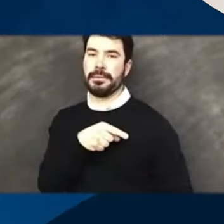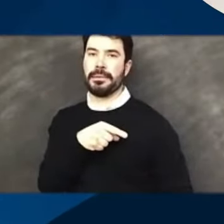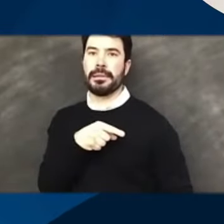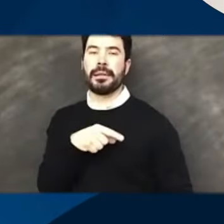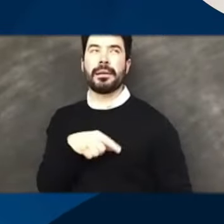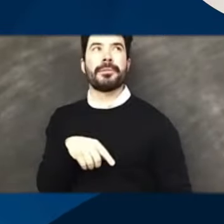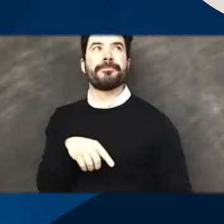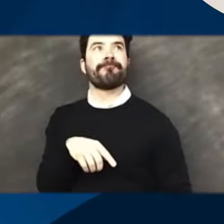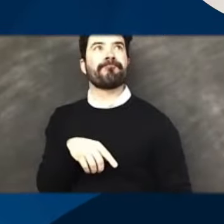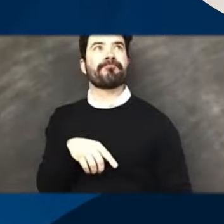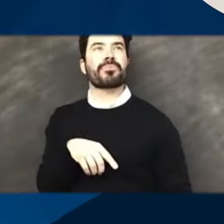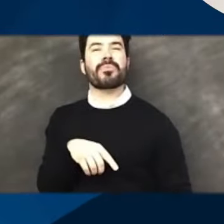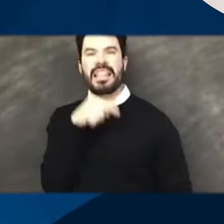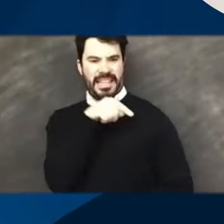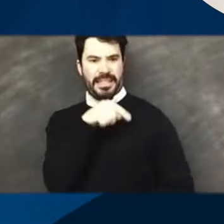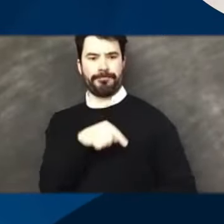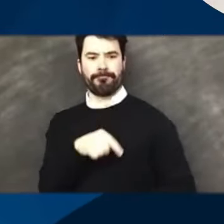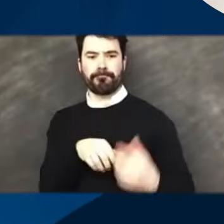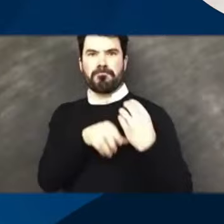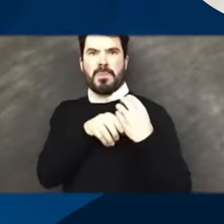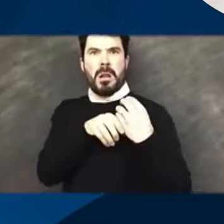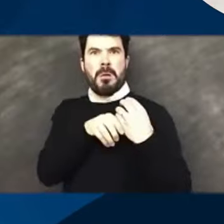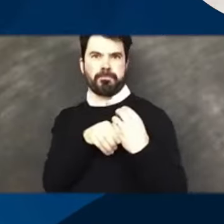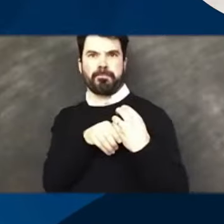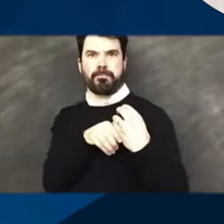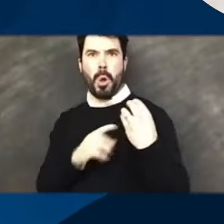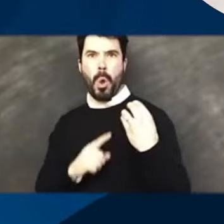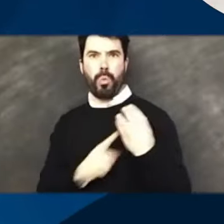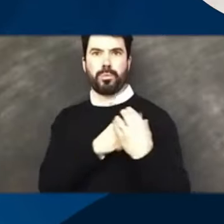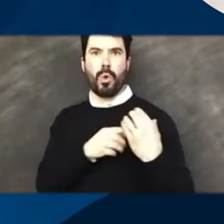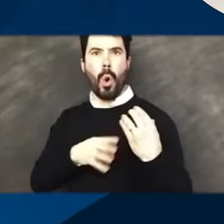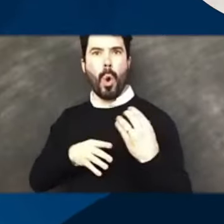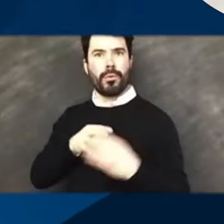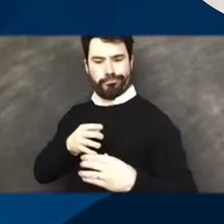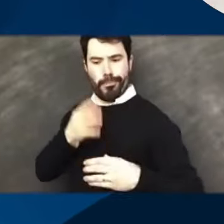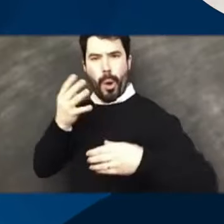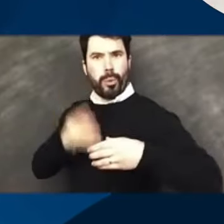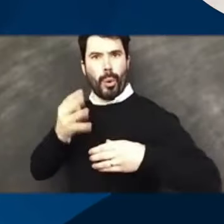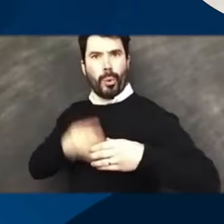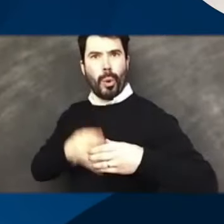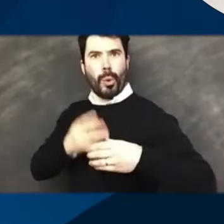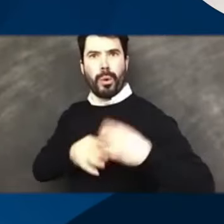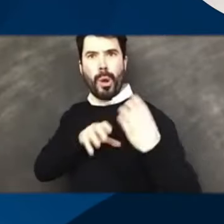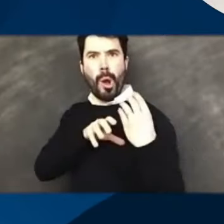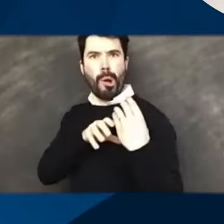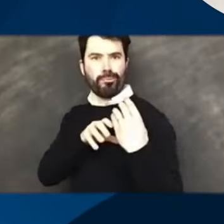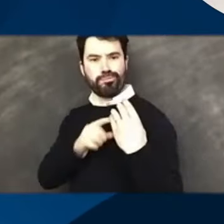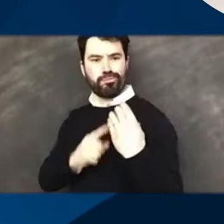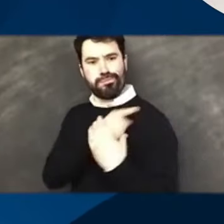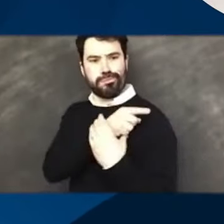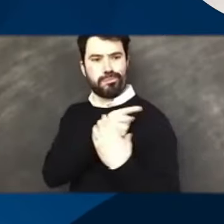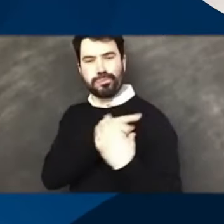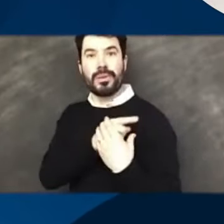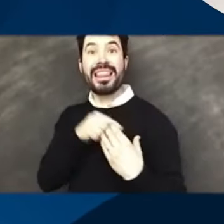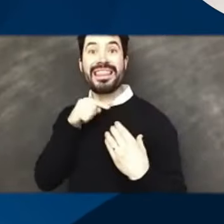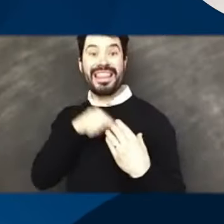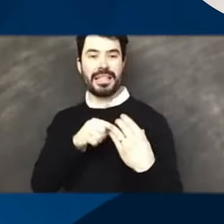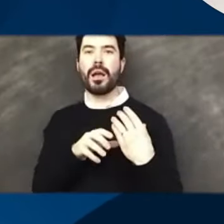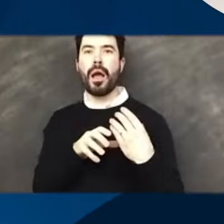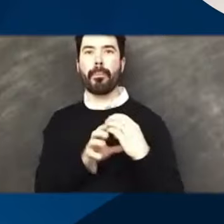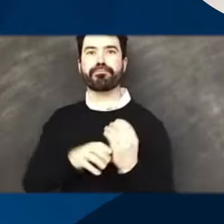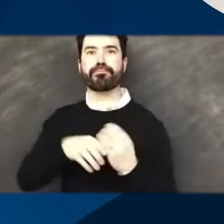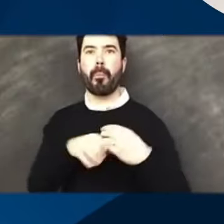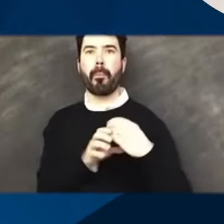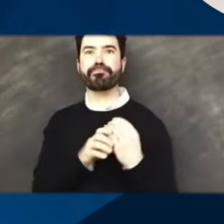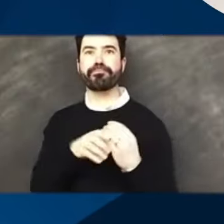have like as much give as it does in Marfan's, and so it's more prone to tearing, where the layers of the blood vessel can kind of come apart from each